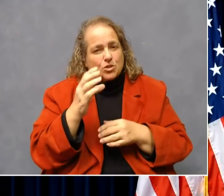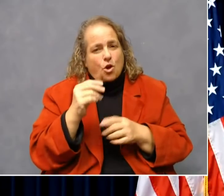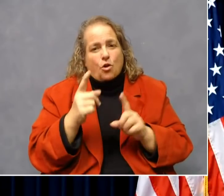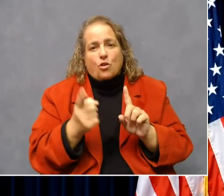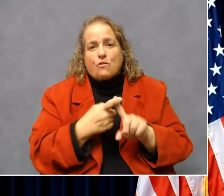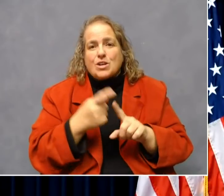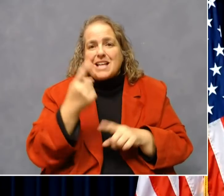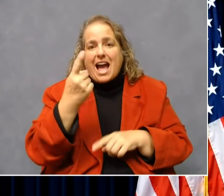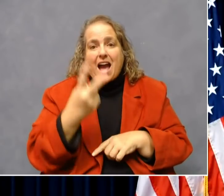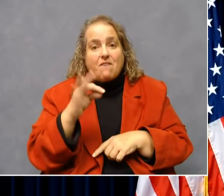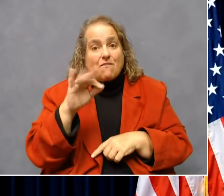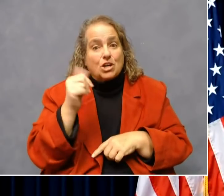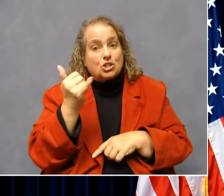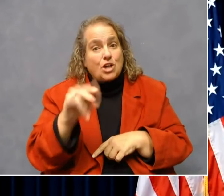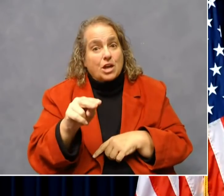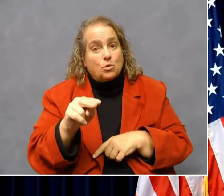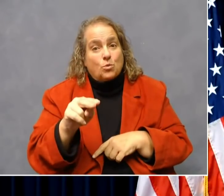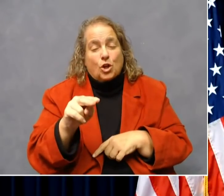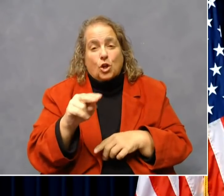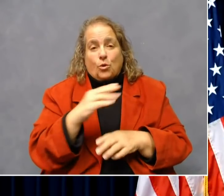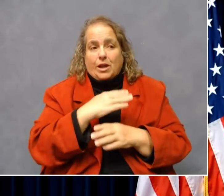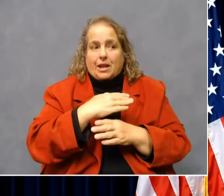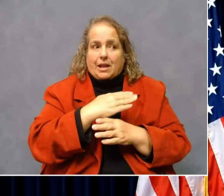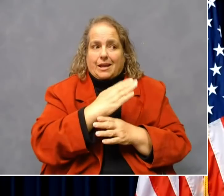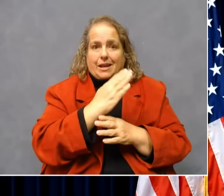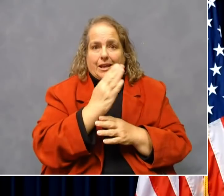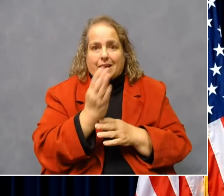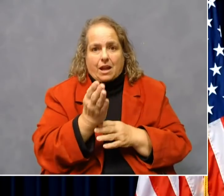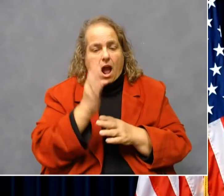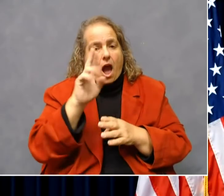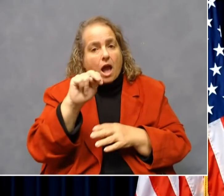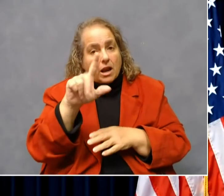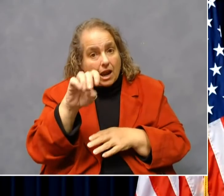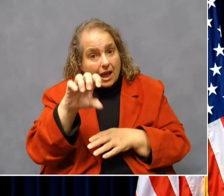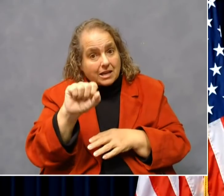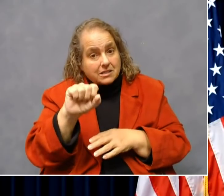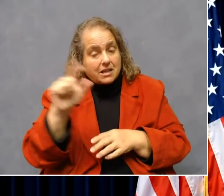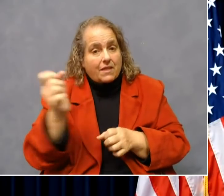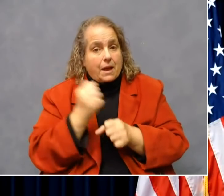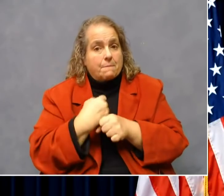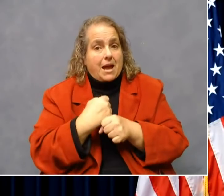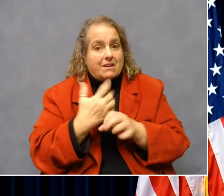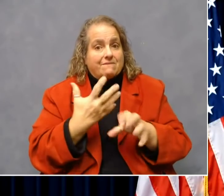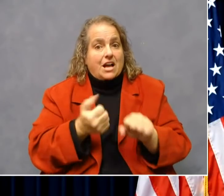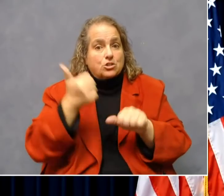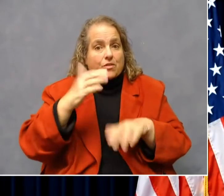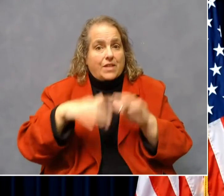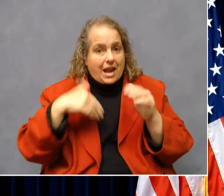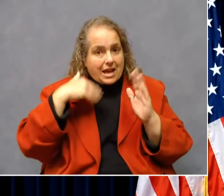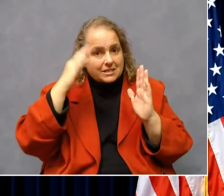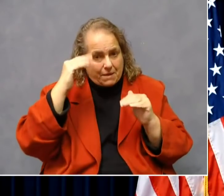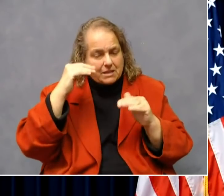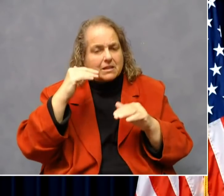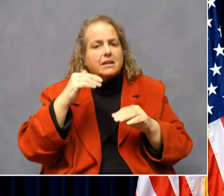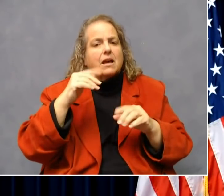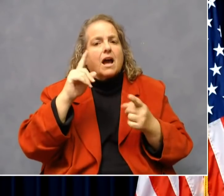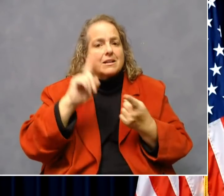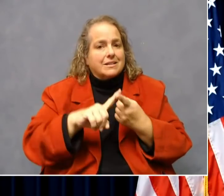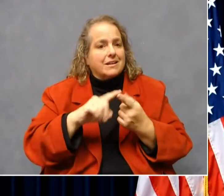lot faster than I expect, that those will be the groups receiving the vaccines. But just think about it. We get